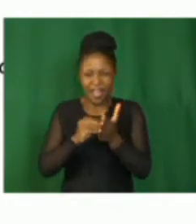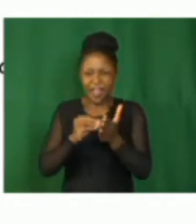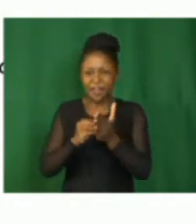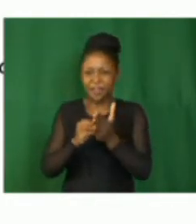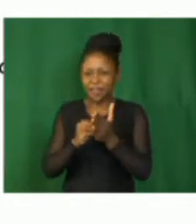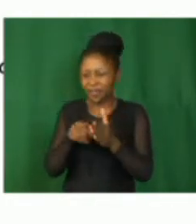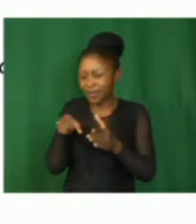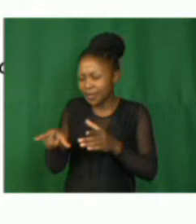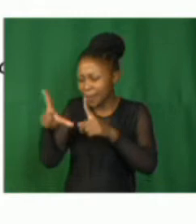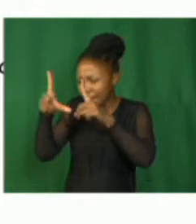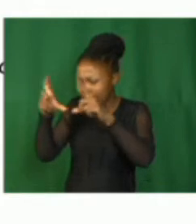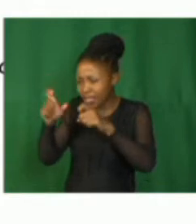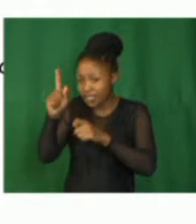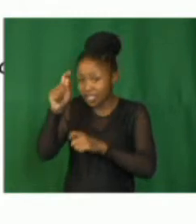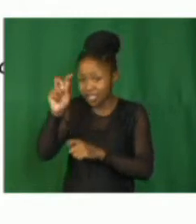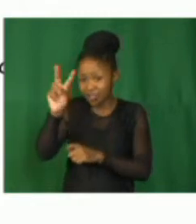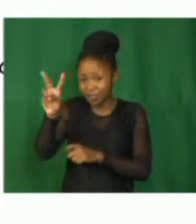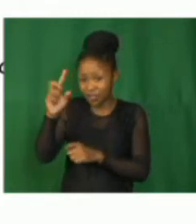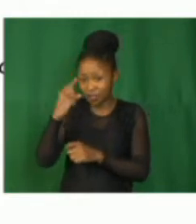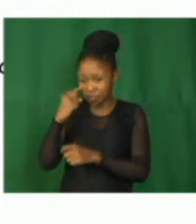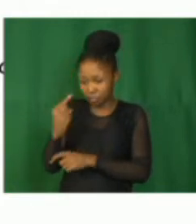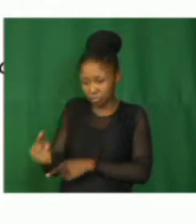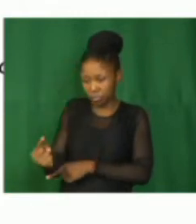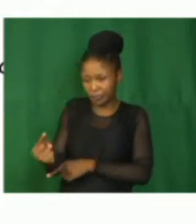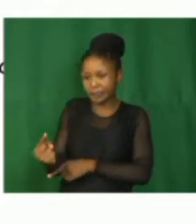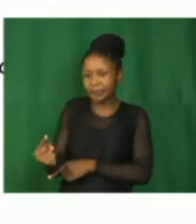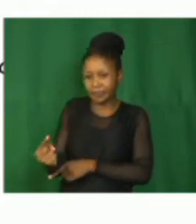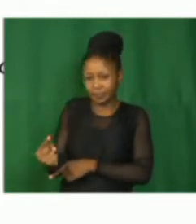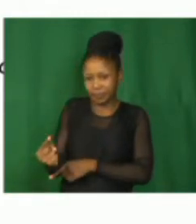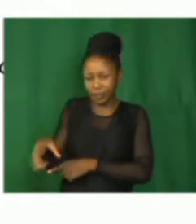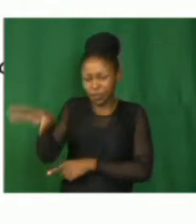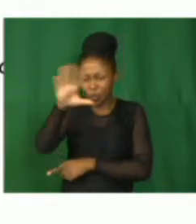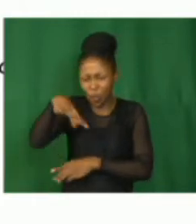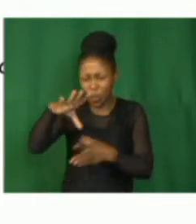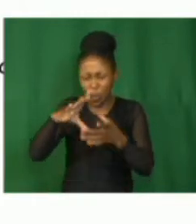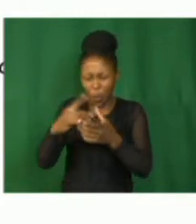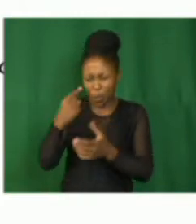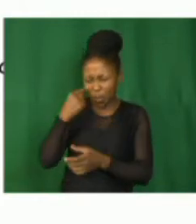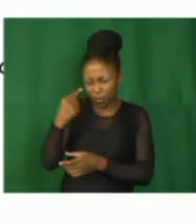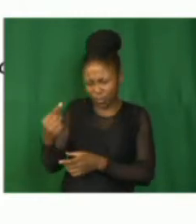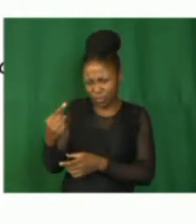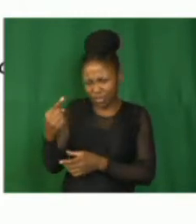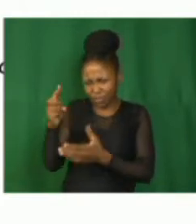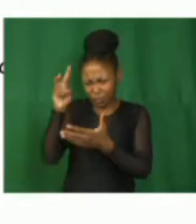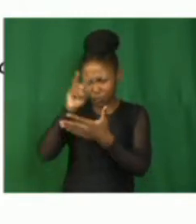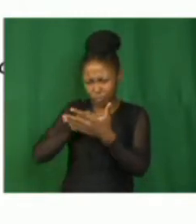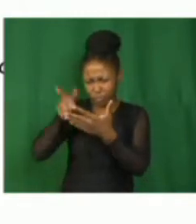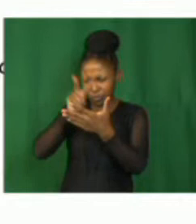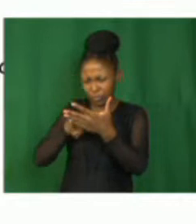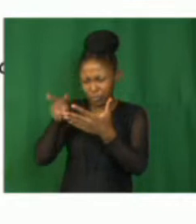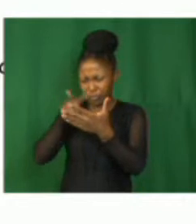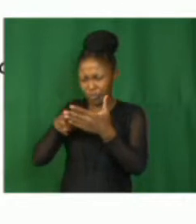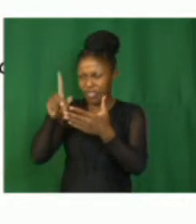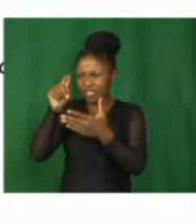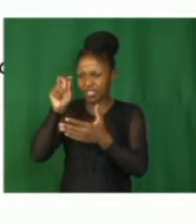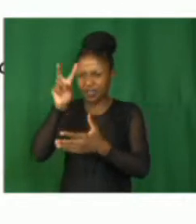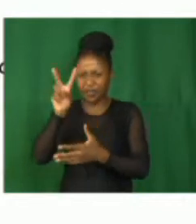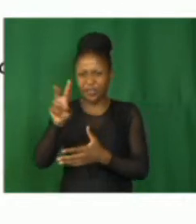I am going to read the text. I'm sure everybody is looking at the text. I'm going to read the text for you at